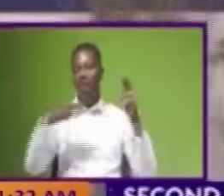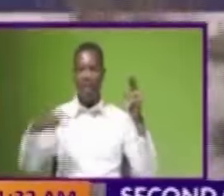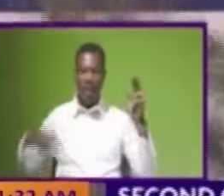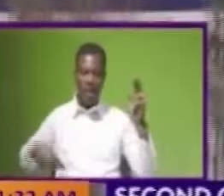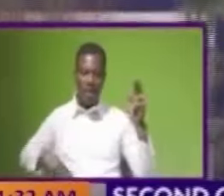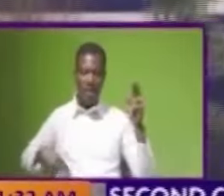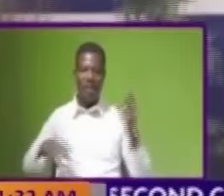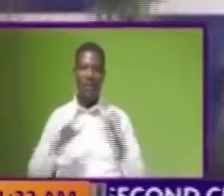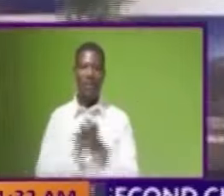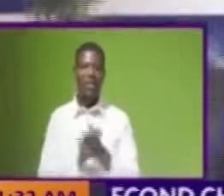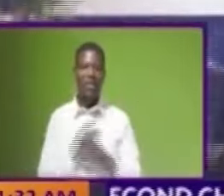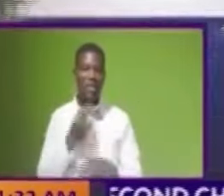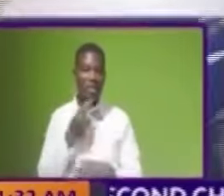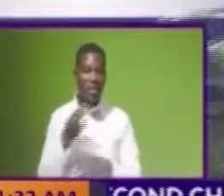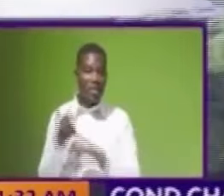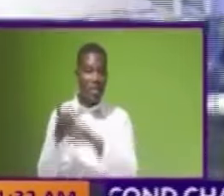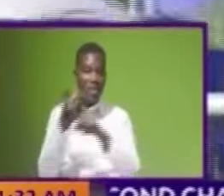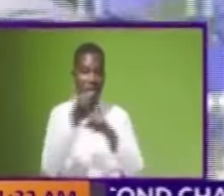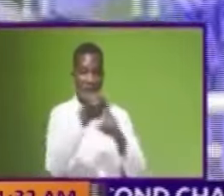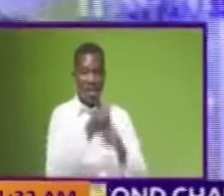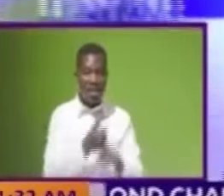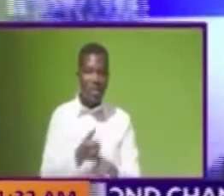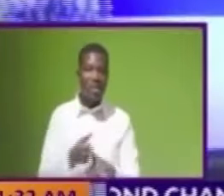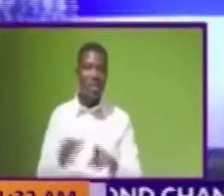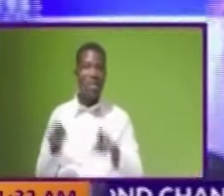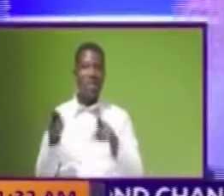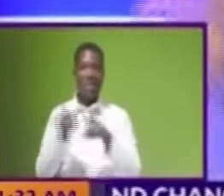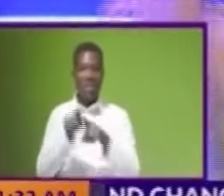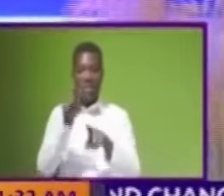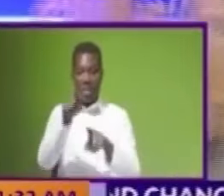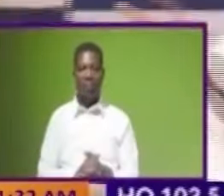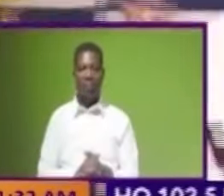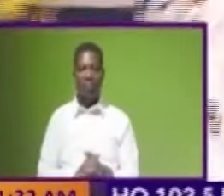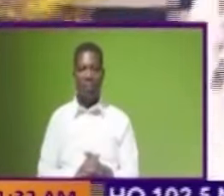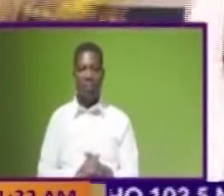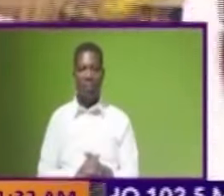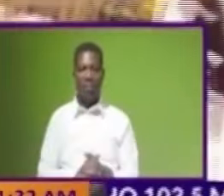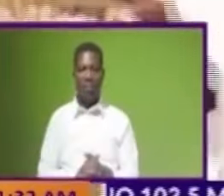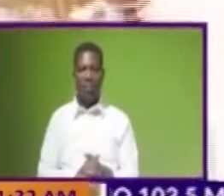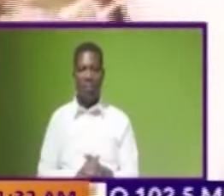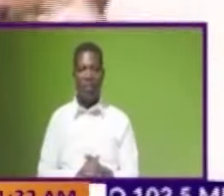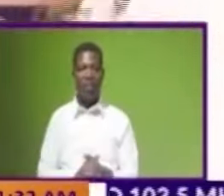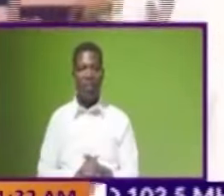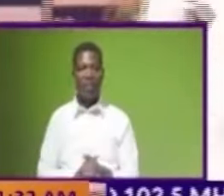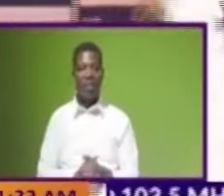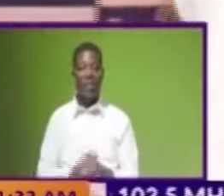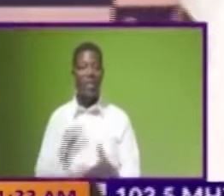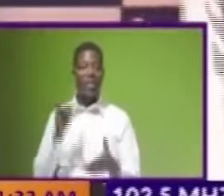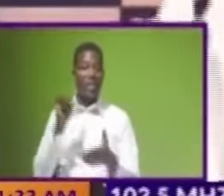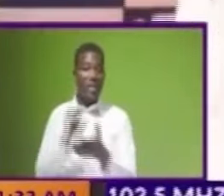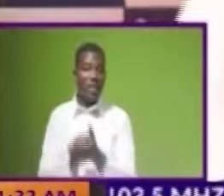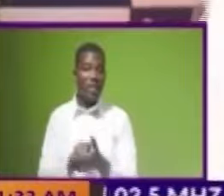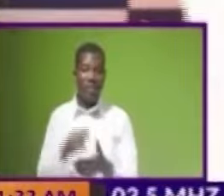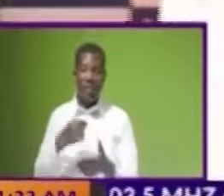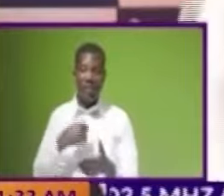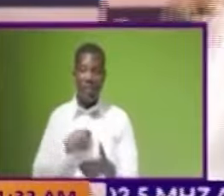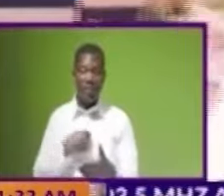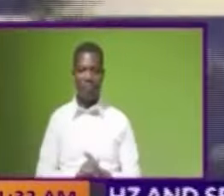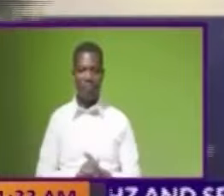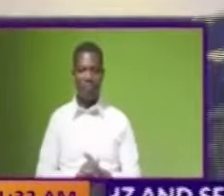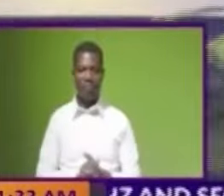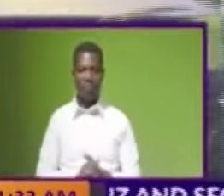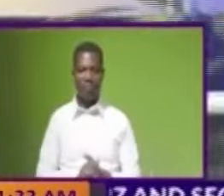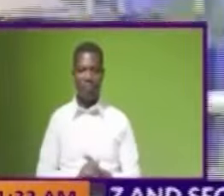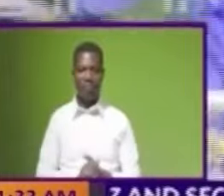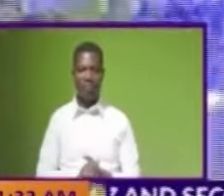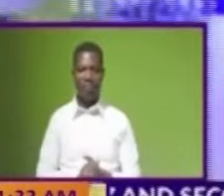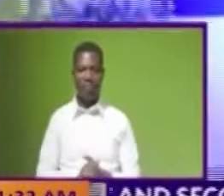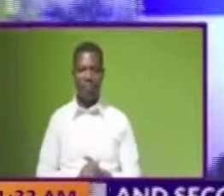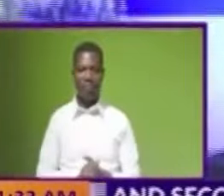am bet media defend you, omo." But omusi omote wo yen hwe han se